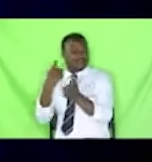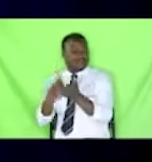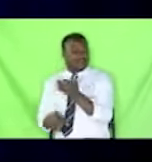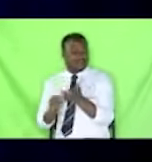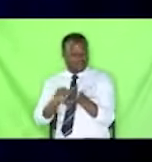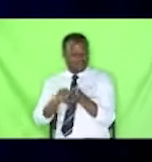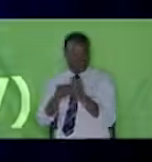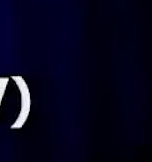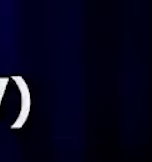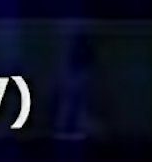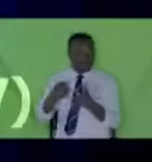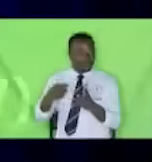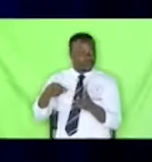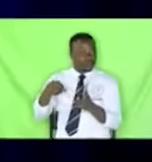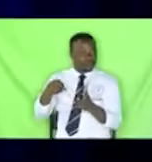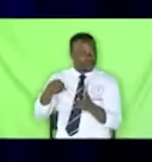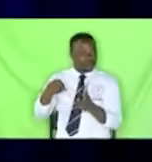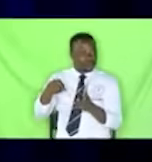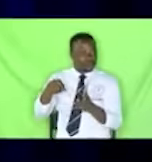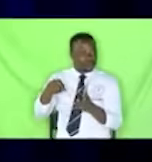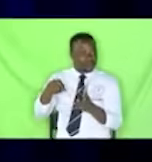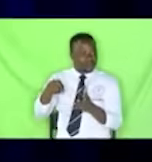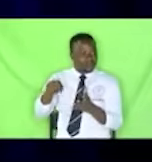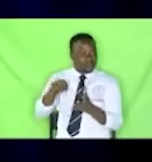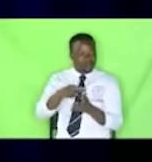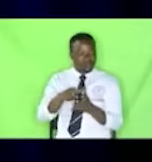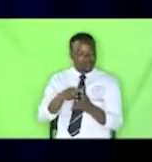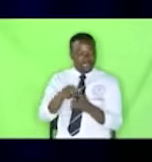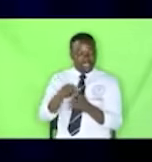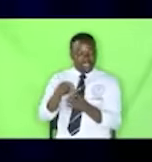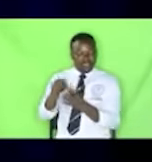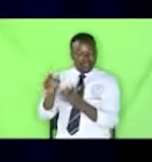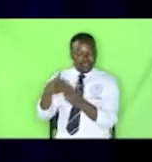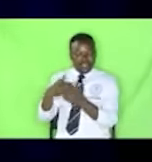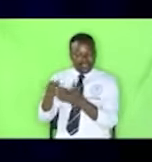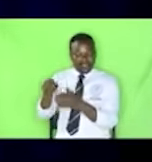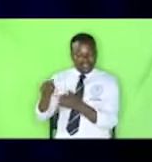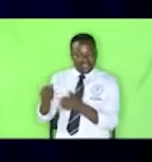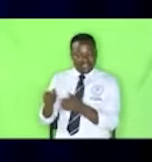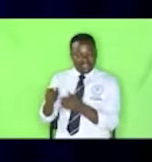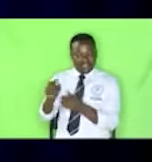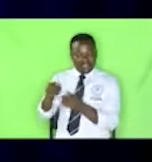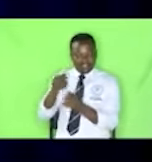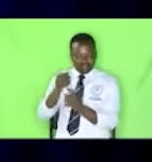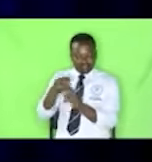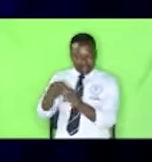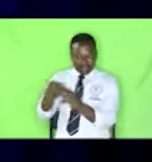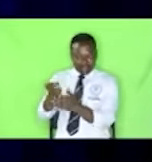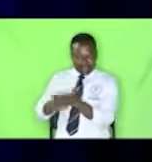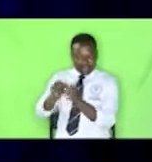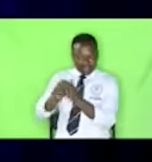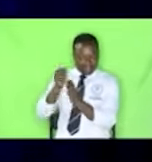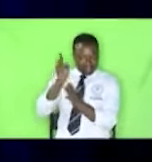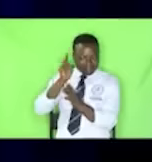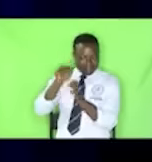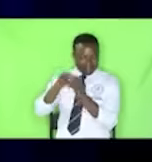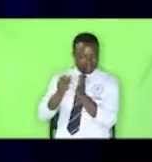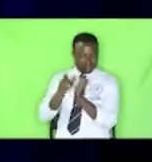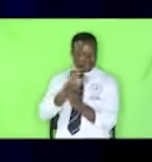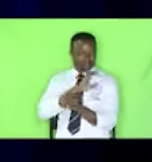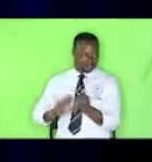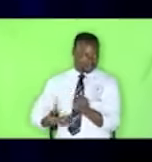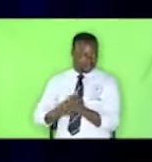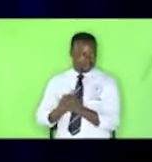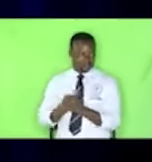Tamar, despite who she was, he still can be found in the ancestry of Christ. Perez,